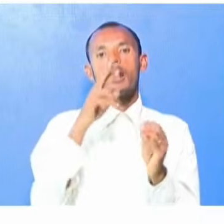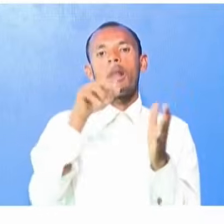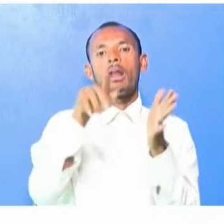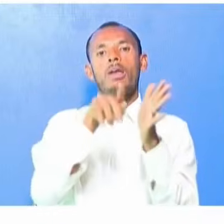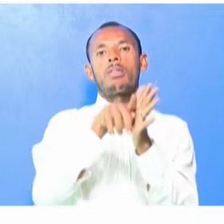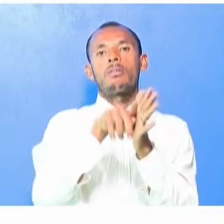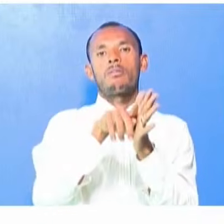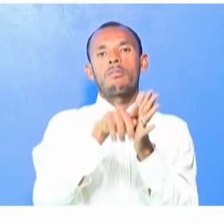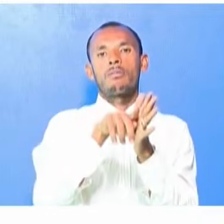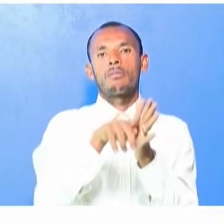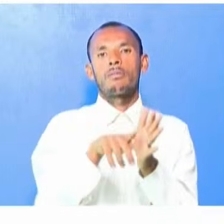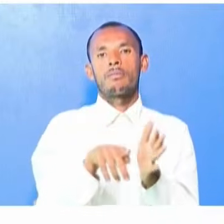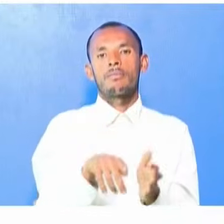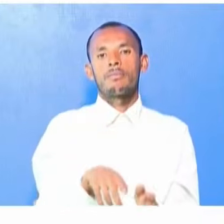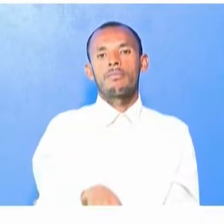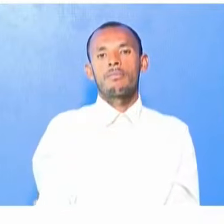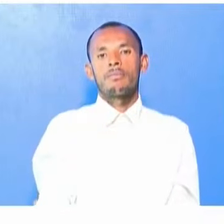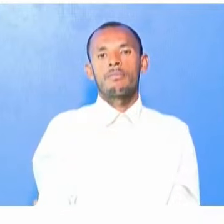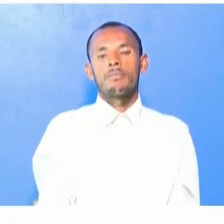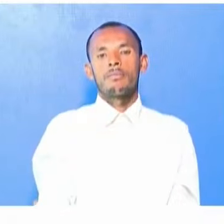negative